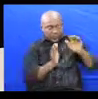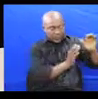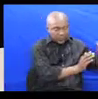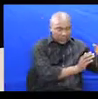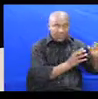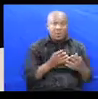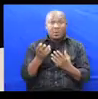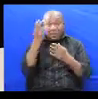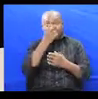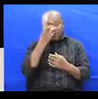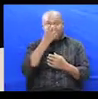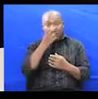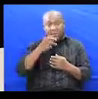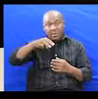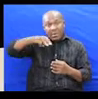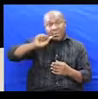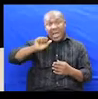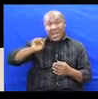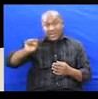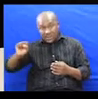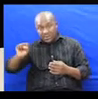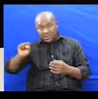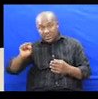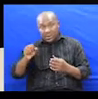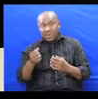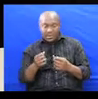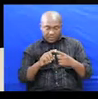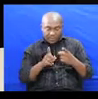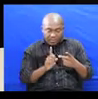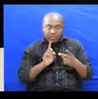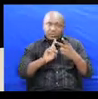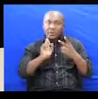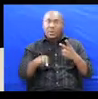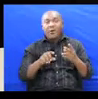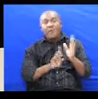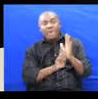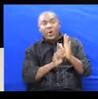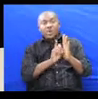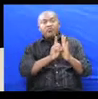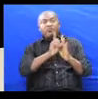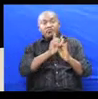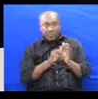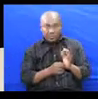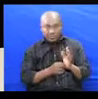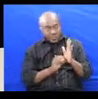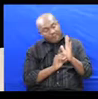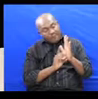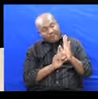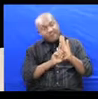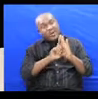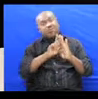Now we have the data, that is mass, and we are also given the volume. What next is to find the formula on how